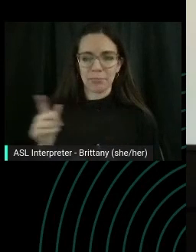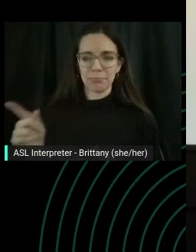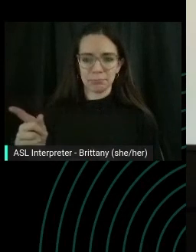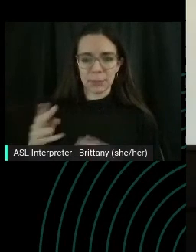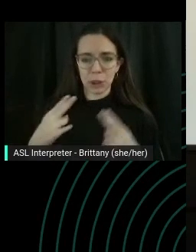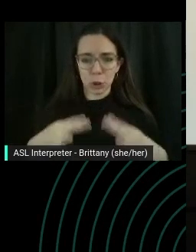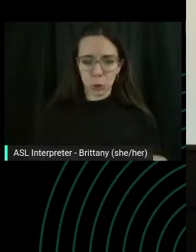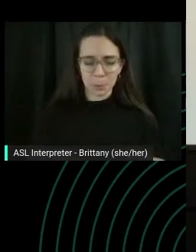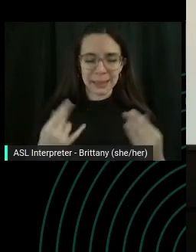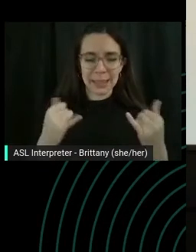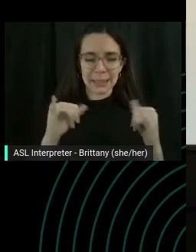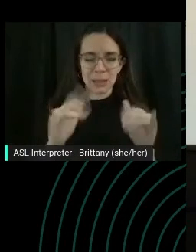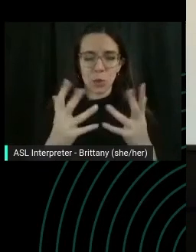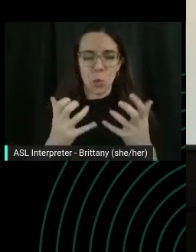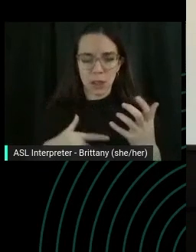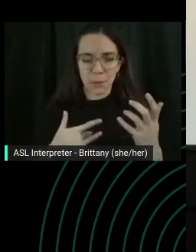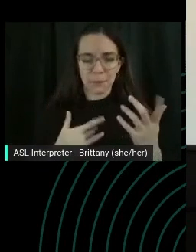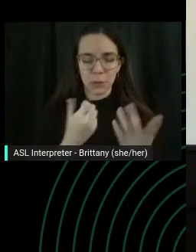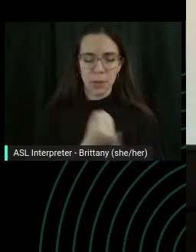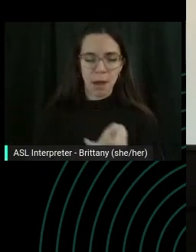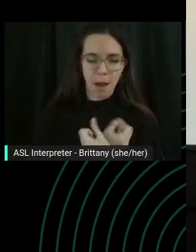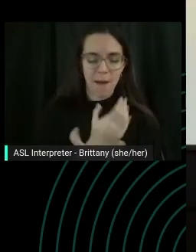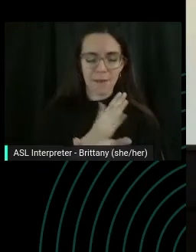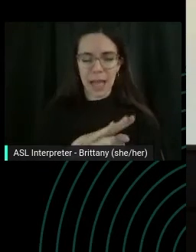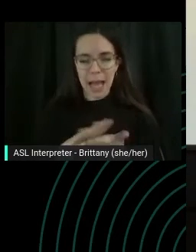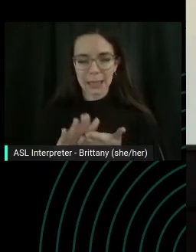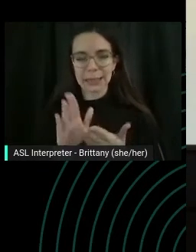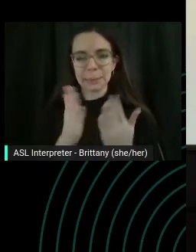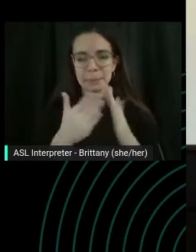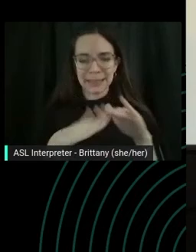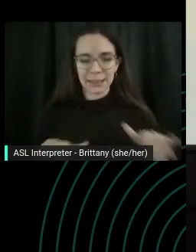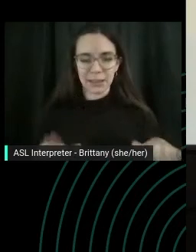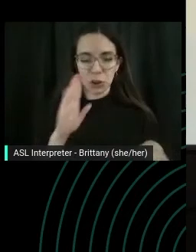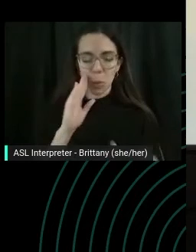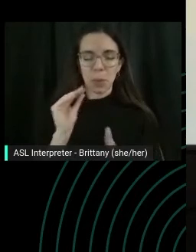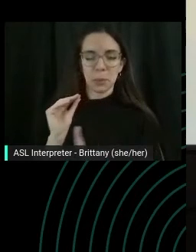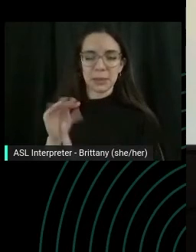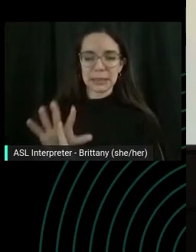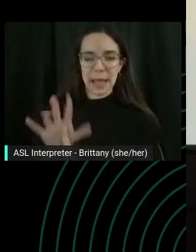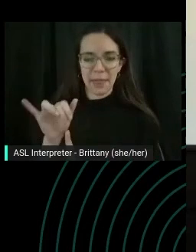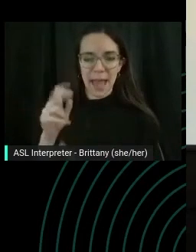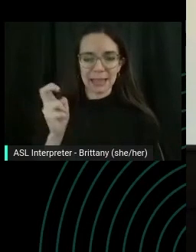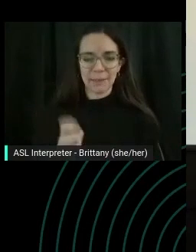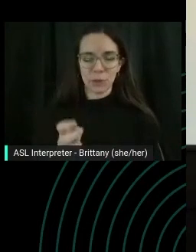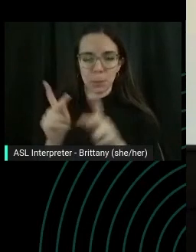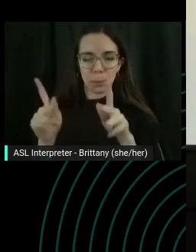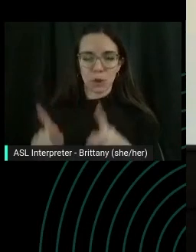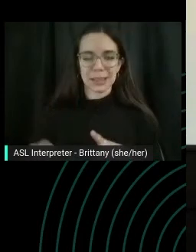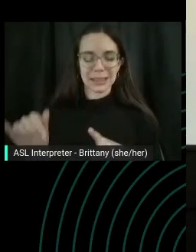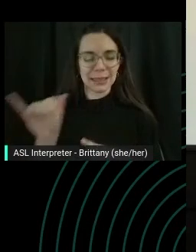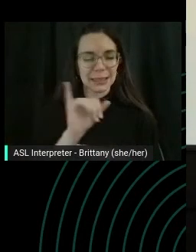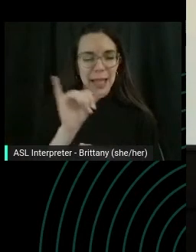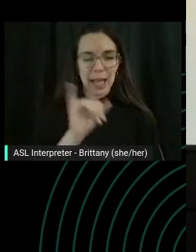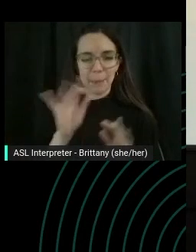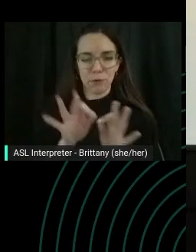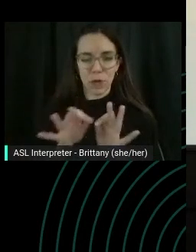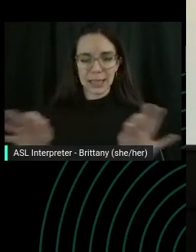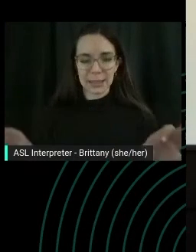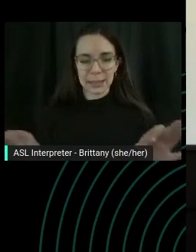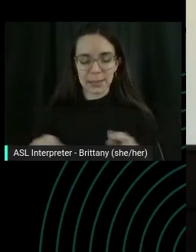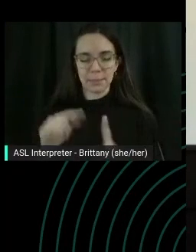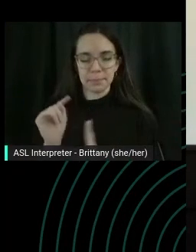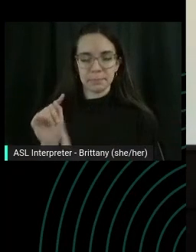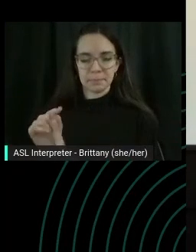love and kindness and peace. So we'll send this difficult person the same phrases. May